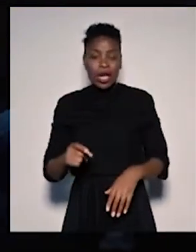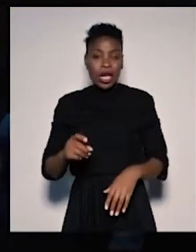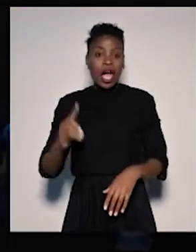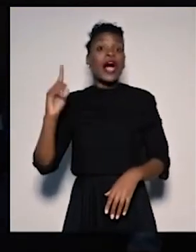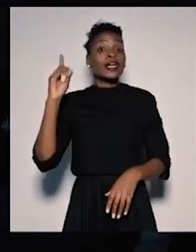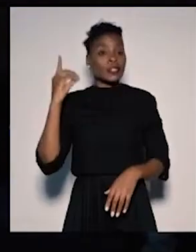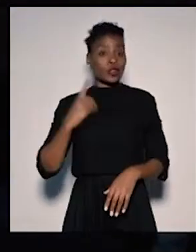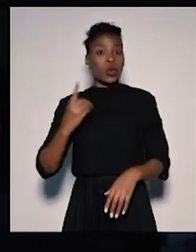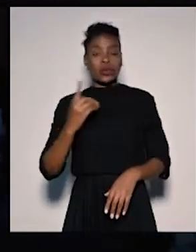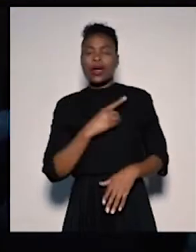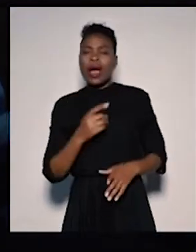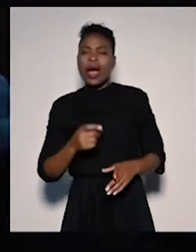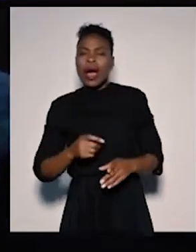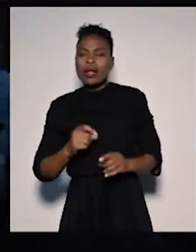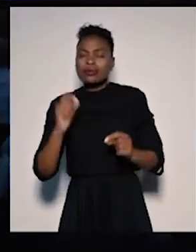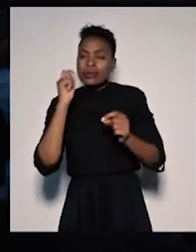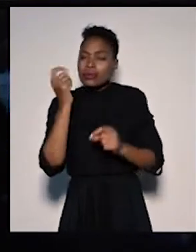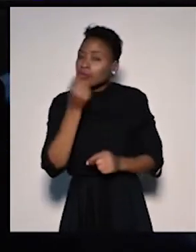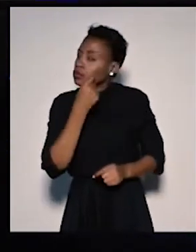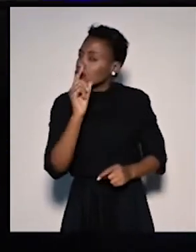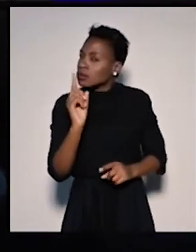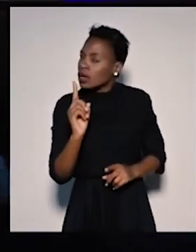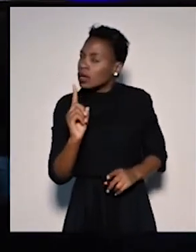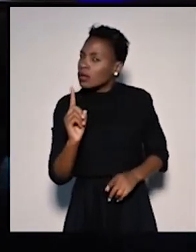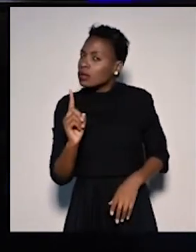Abu Akekana King doctor, what is it? An